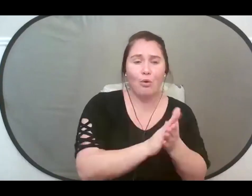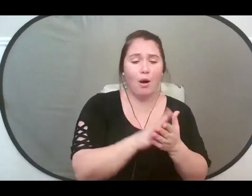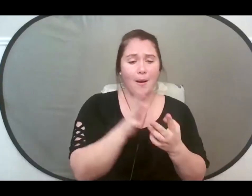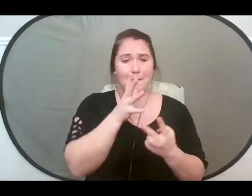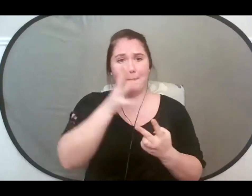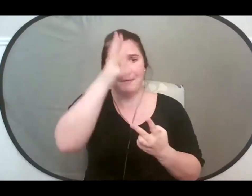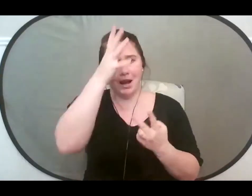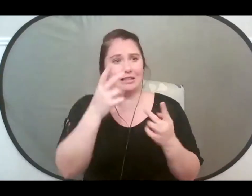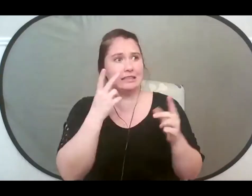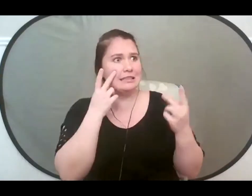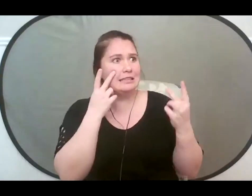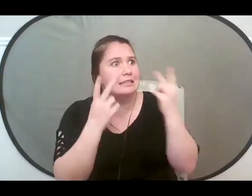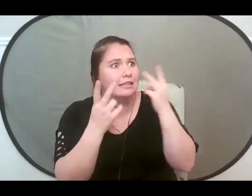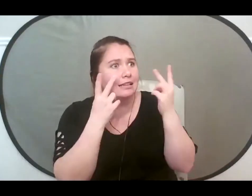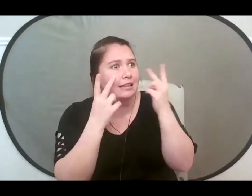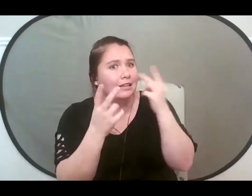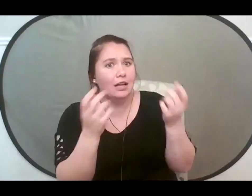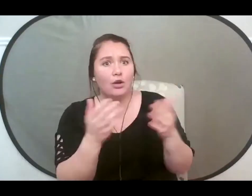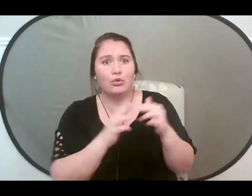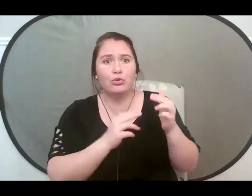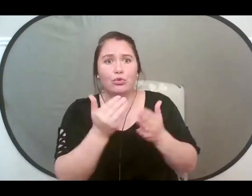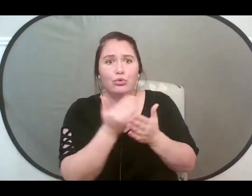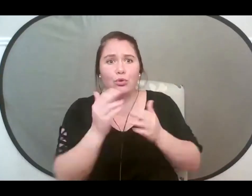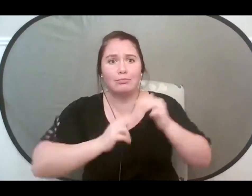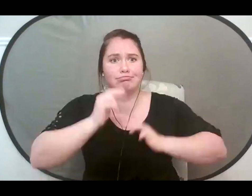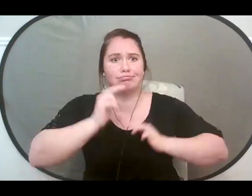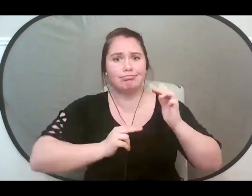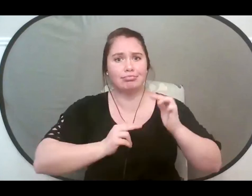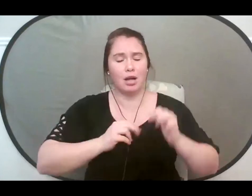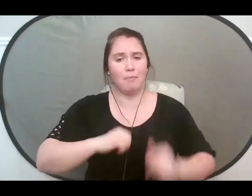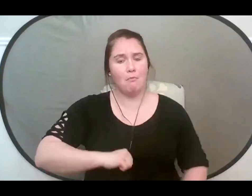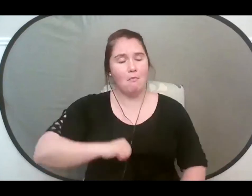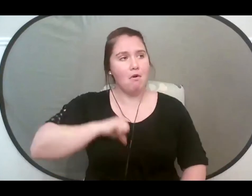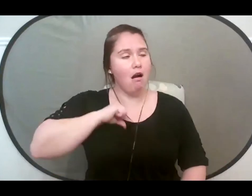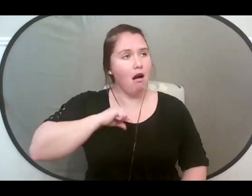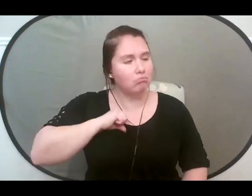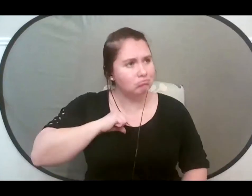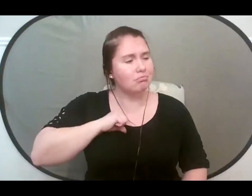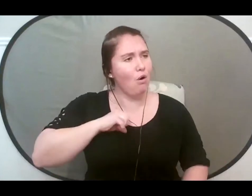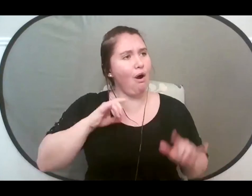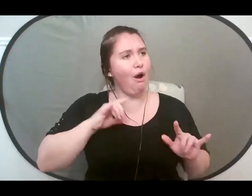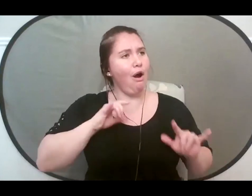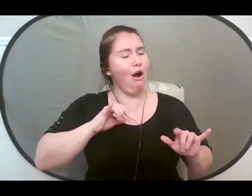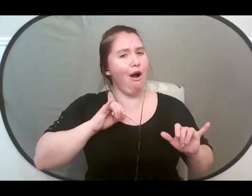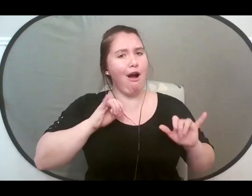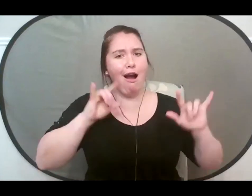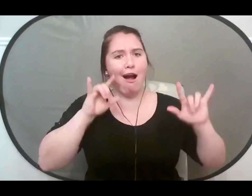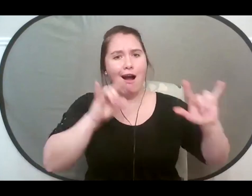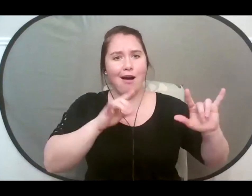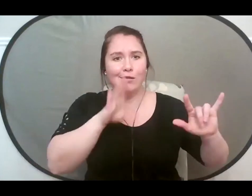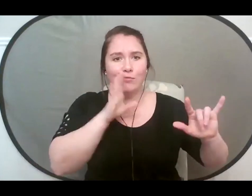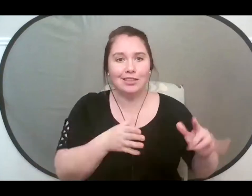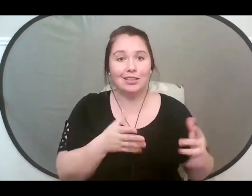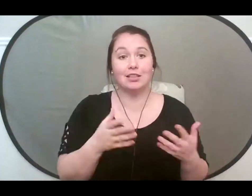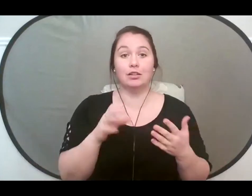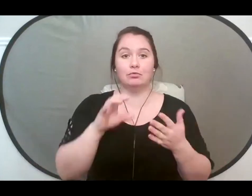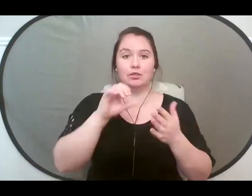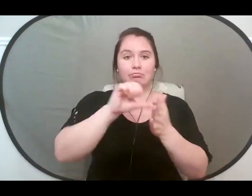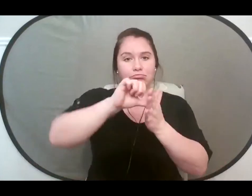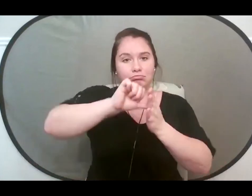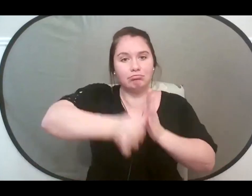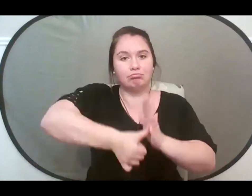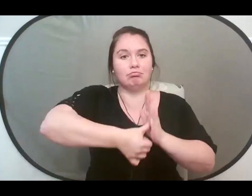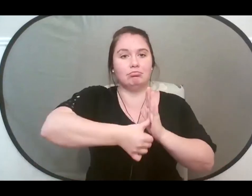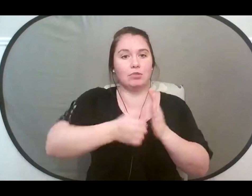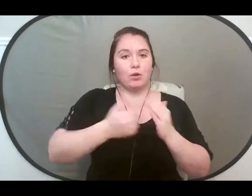a new facility goes a long way in instilling pride. And then we drilled into it a little bit, and we had some